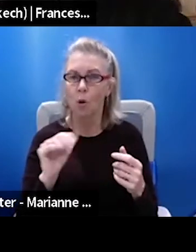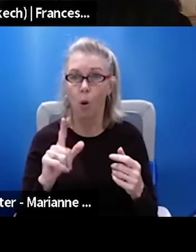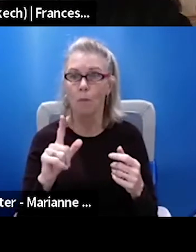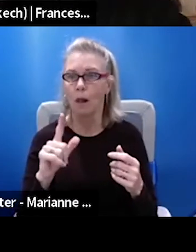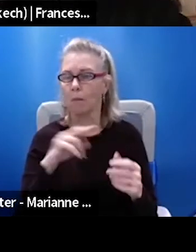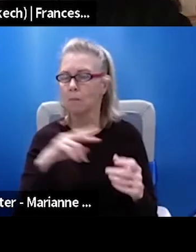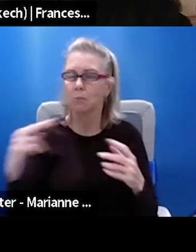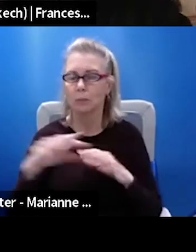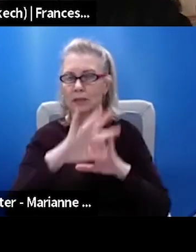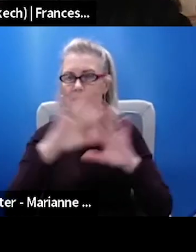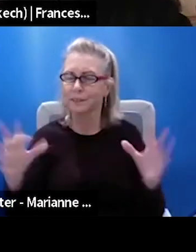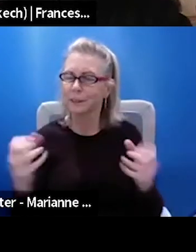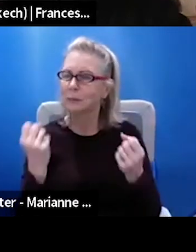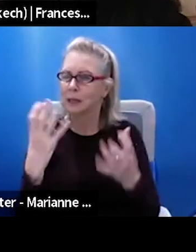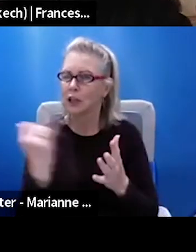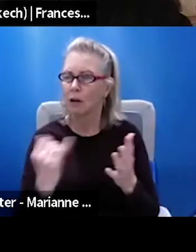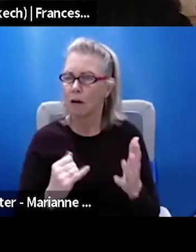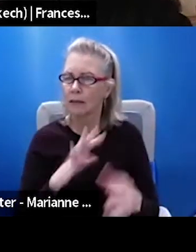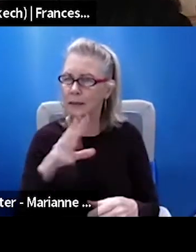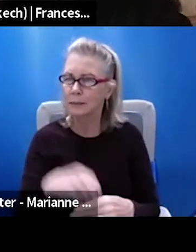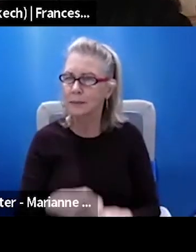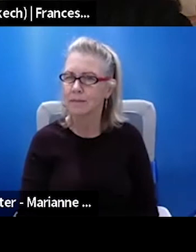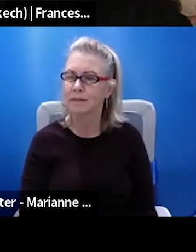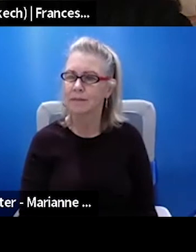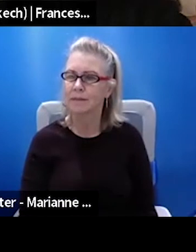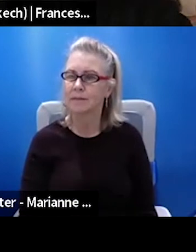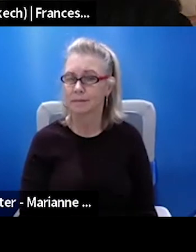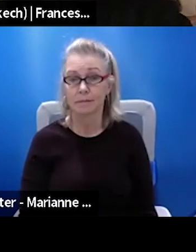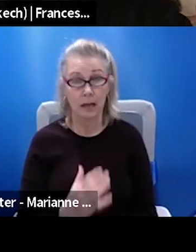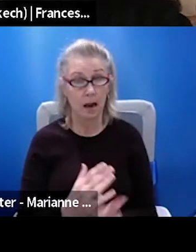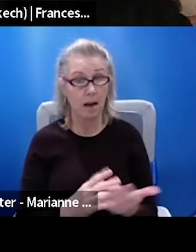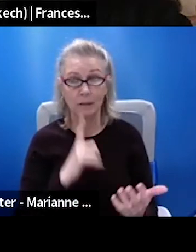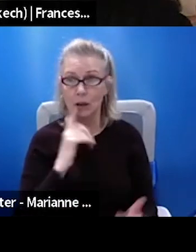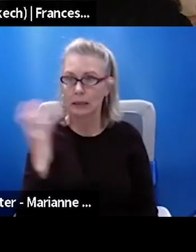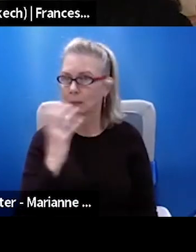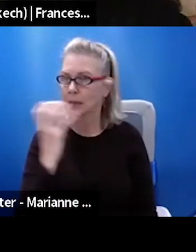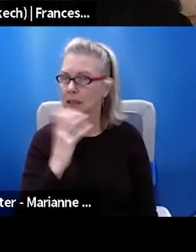applying, and a lot of really amazing work coming out of